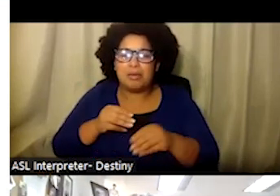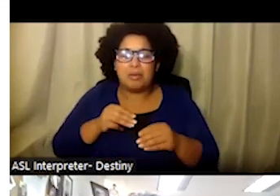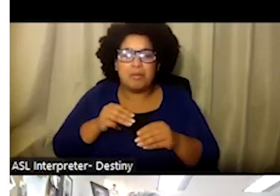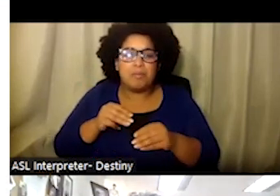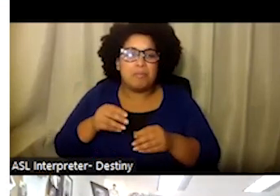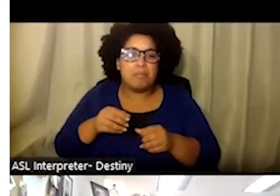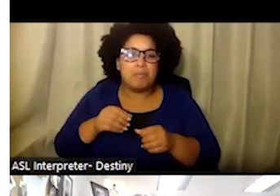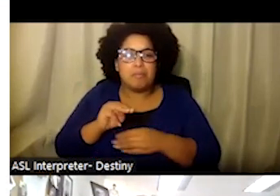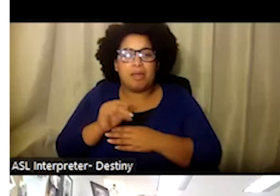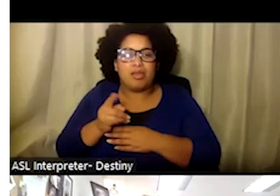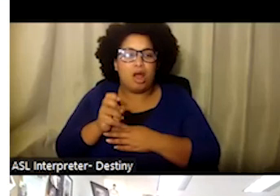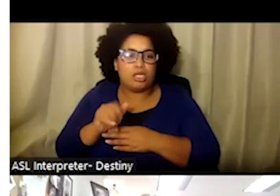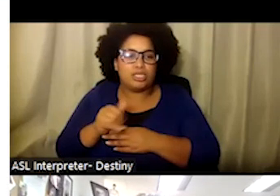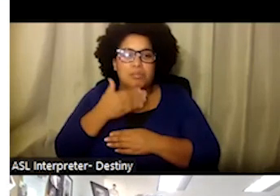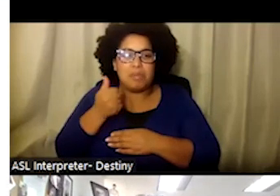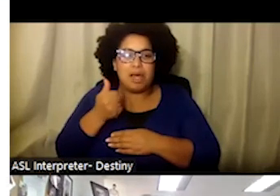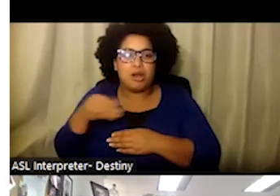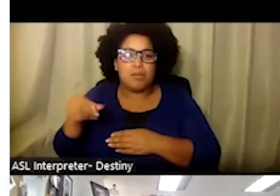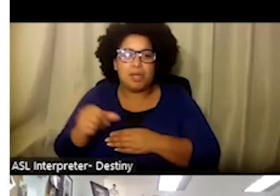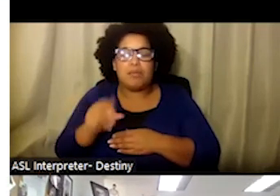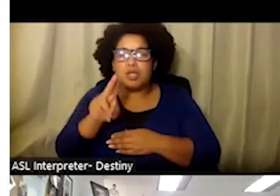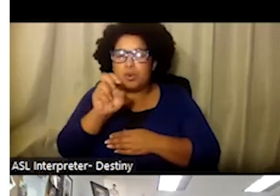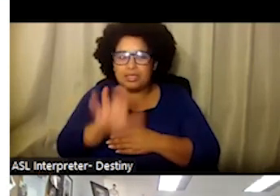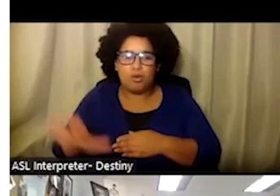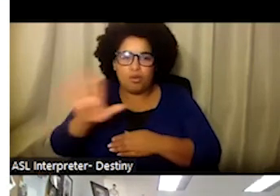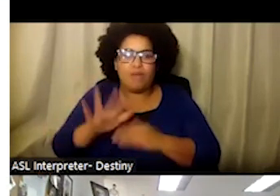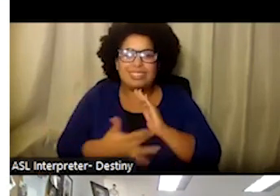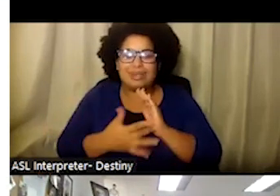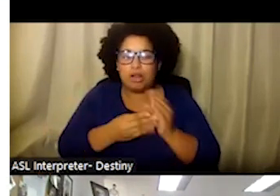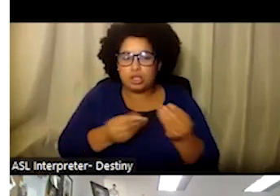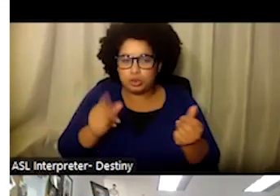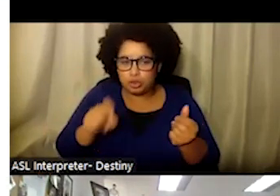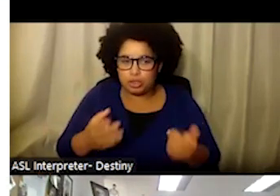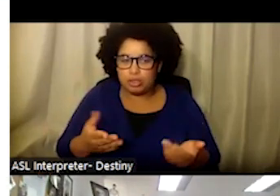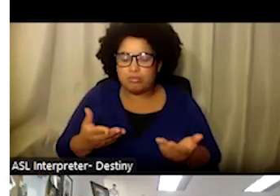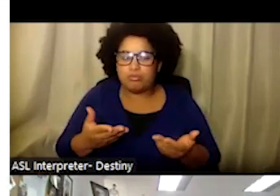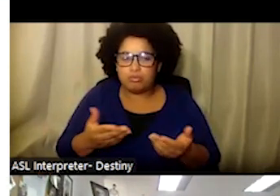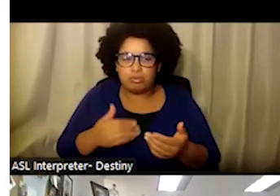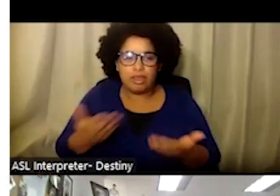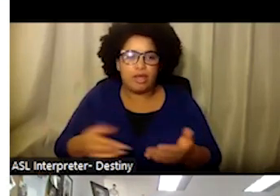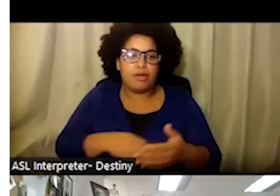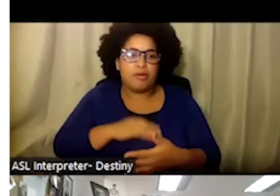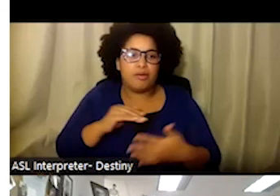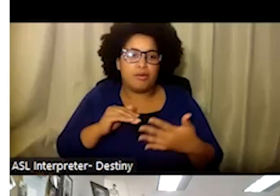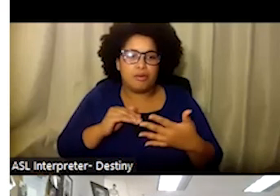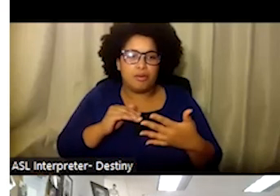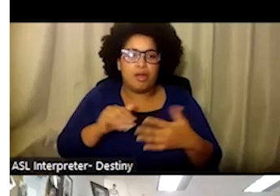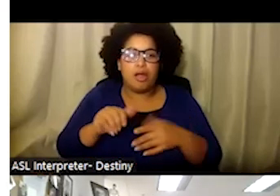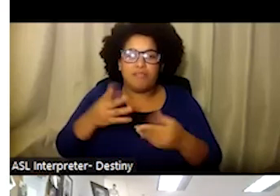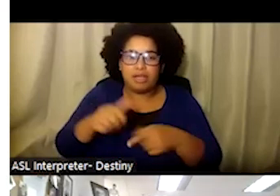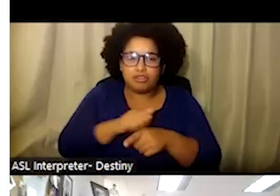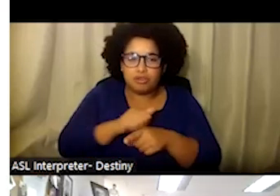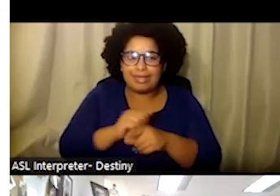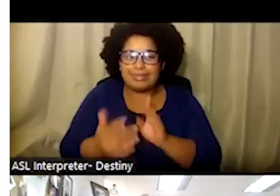compensation across the country, technology solutions, provide training and technology to agencies